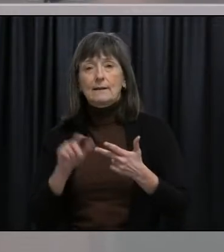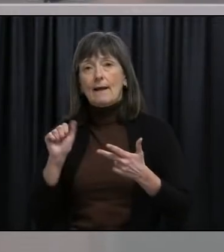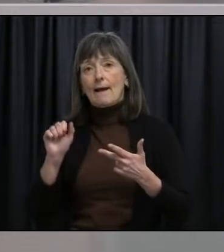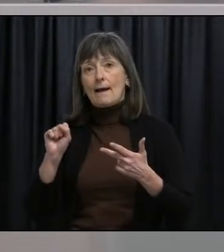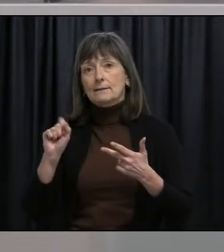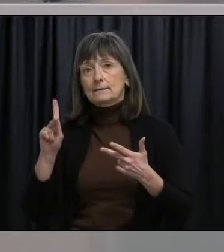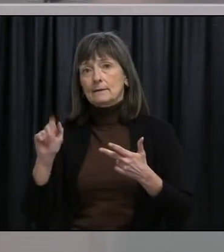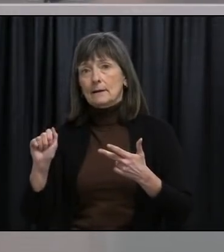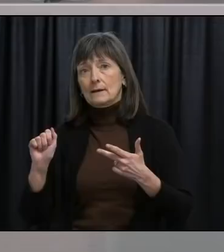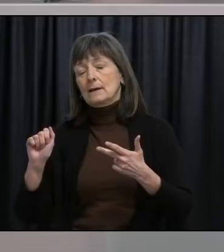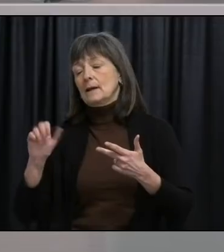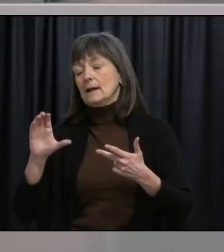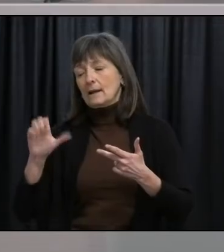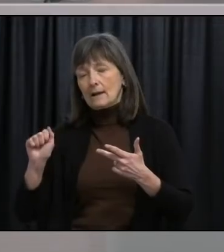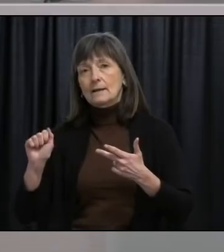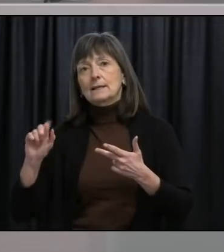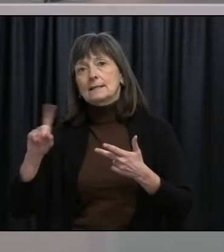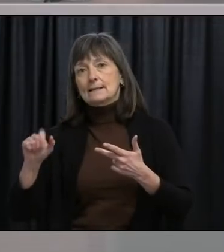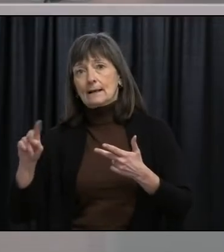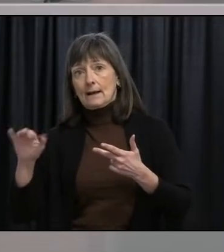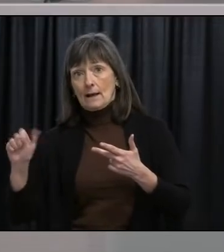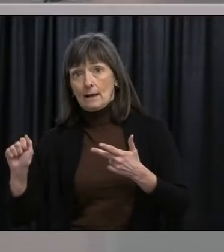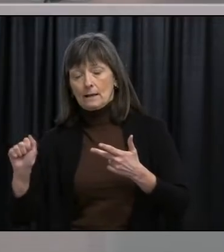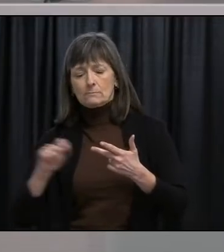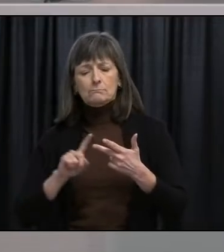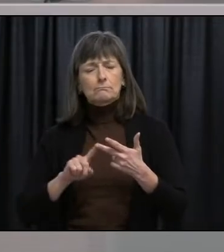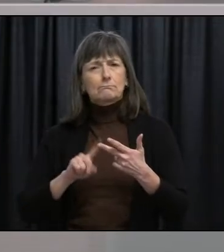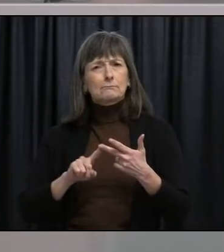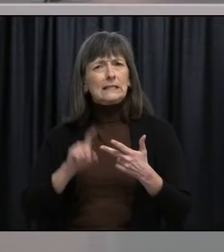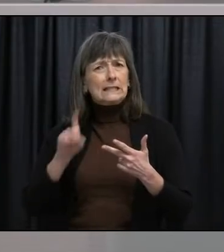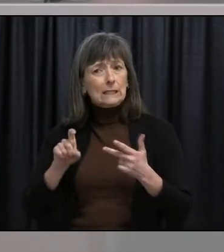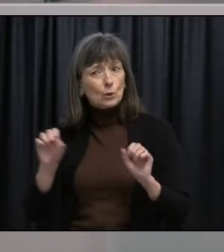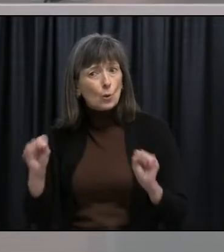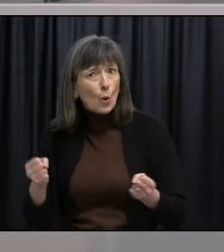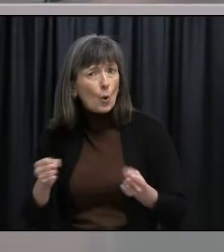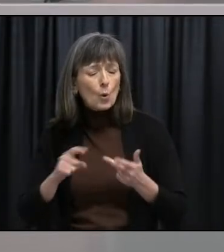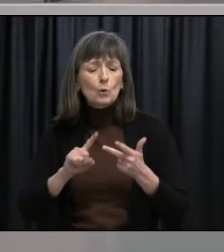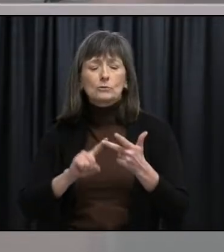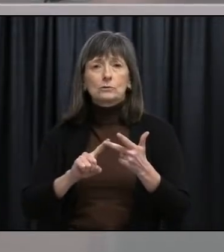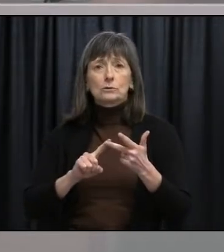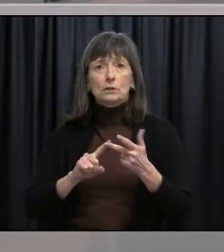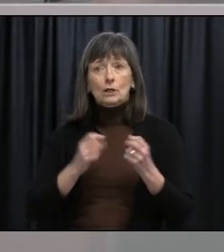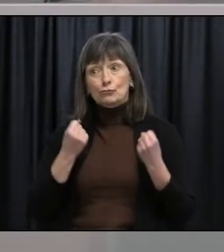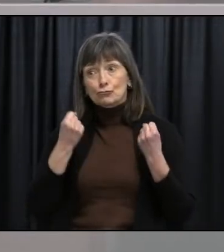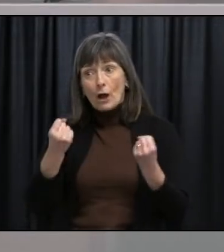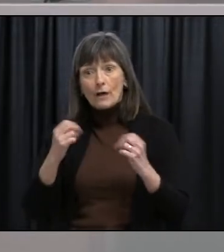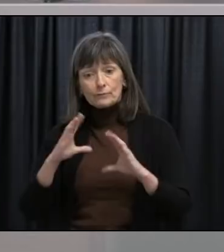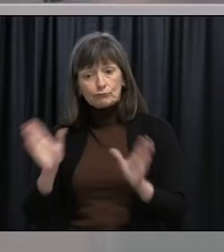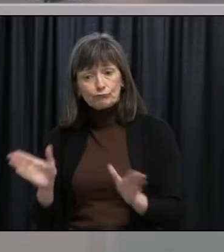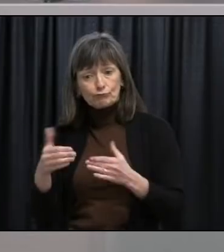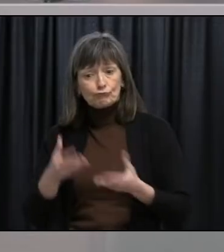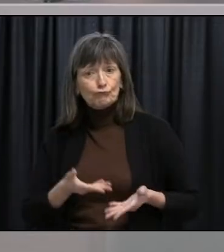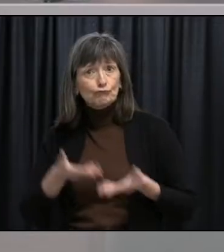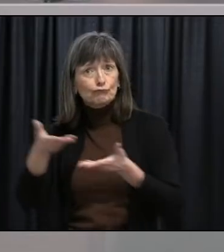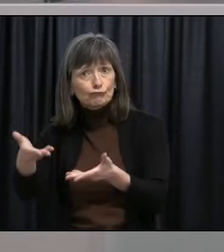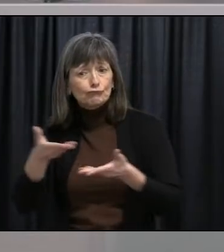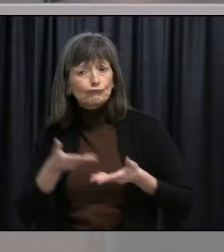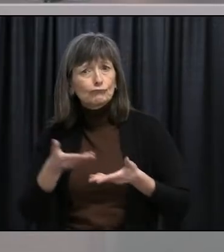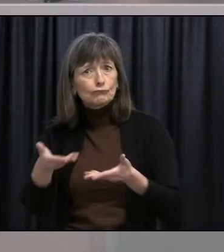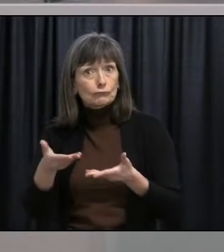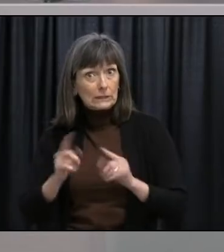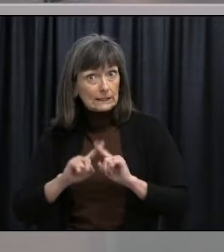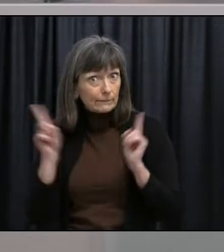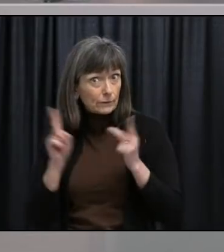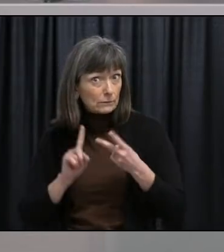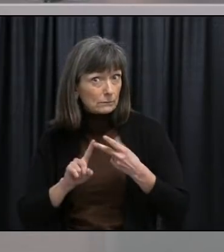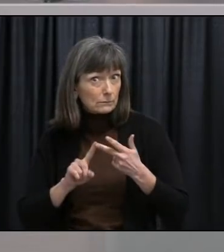logistics required for transportation and refrigeration for that vaccine, because with the other 2, we knew that there were some